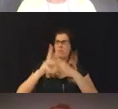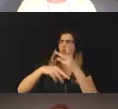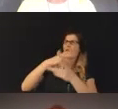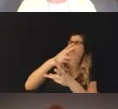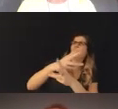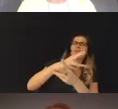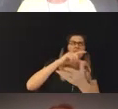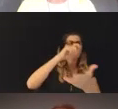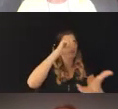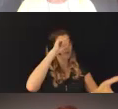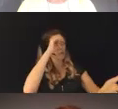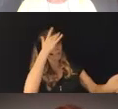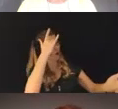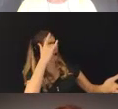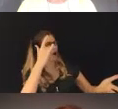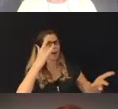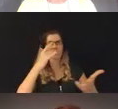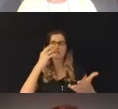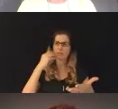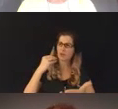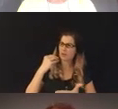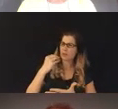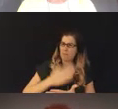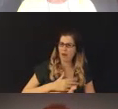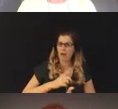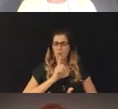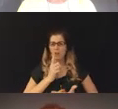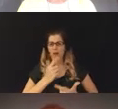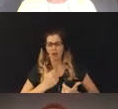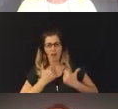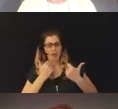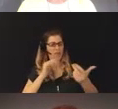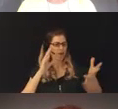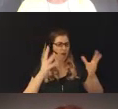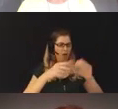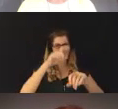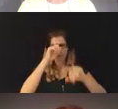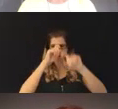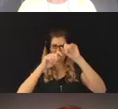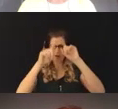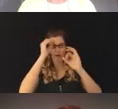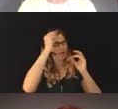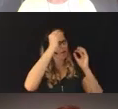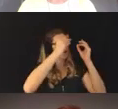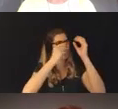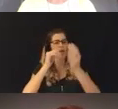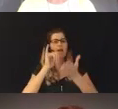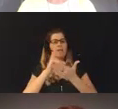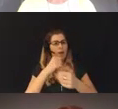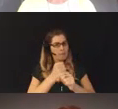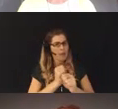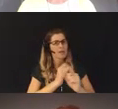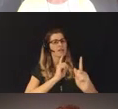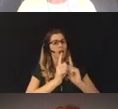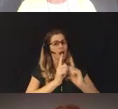context, our experiences, our world, right, our realities. These questions generate relevant dialogue and conversations about our